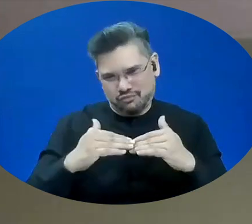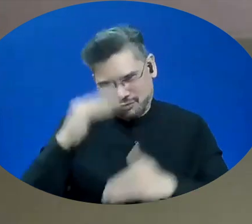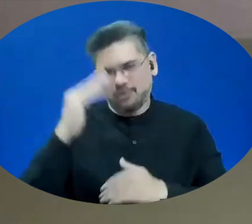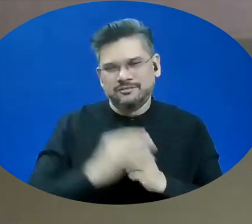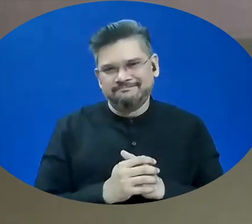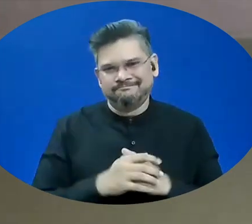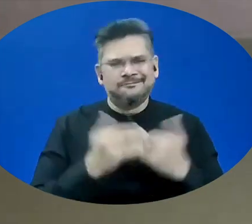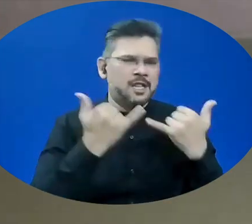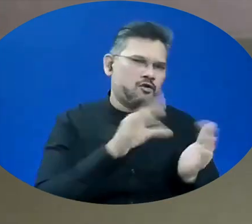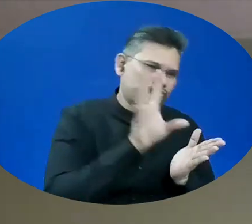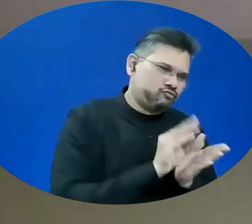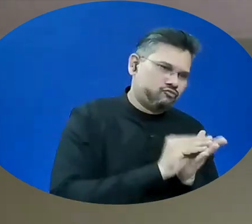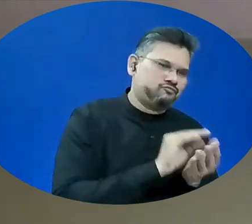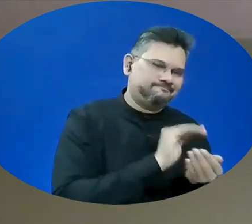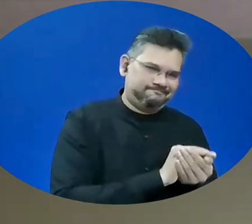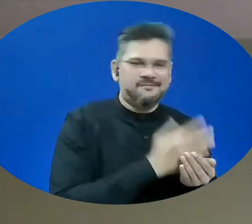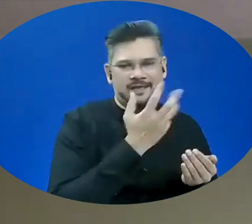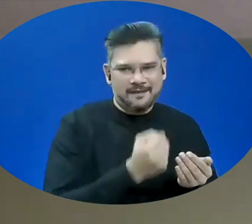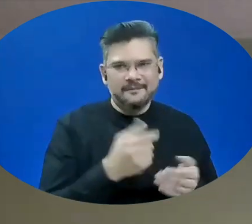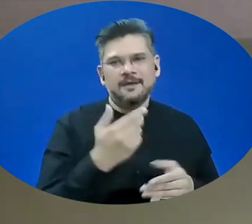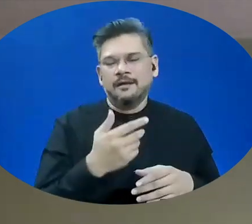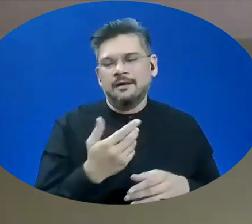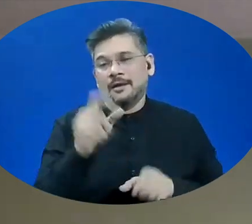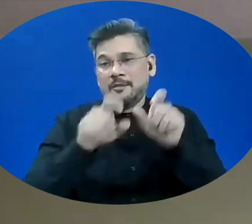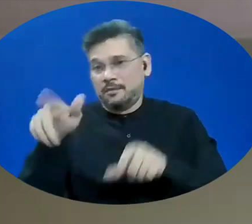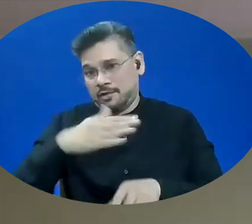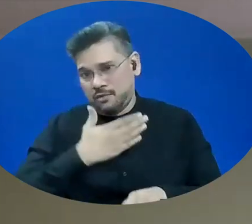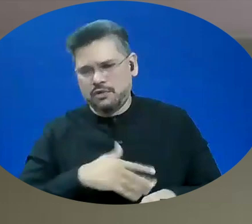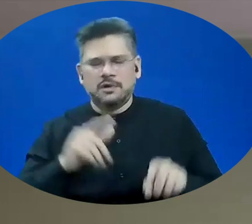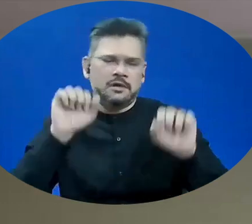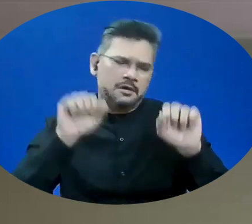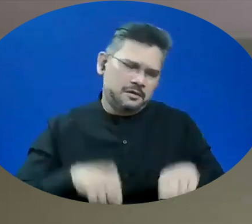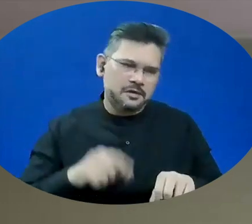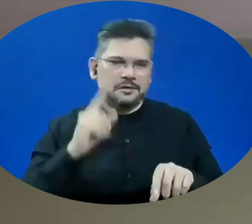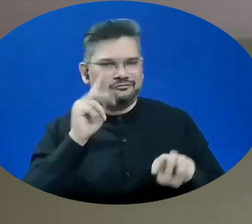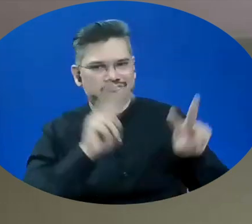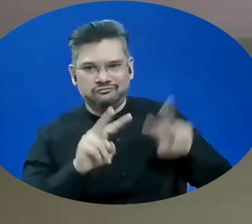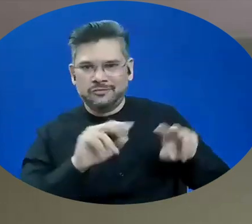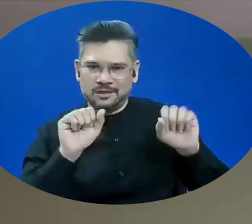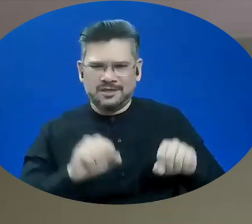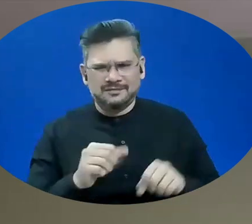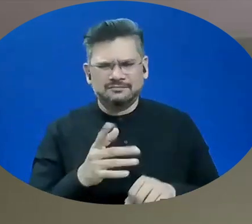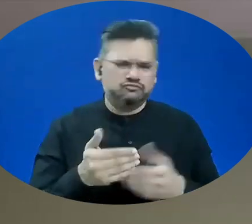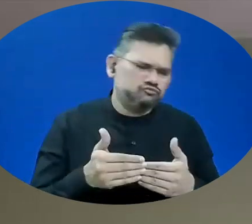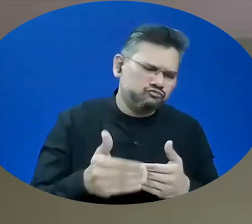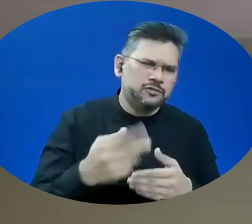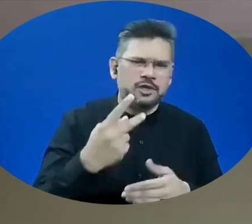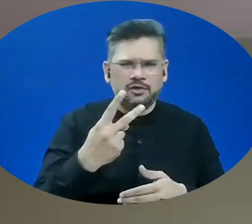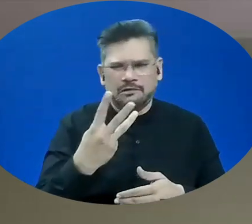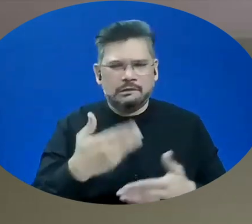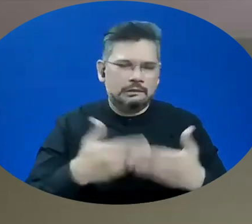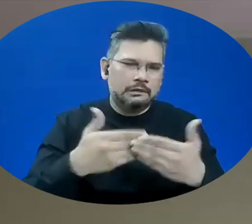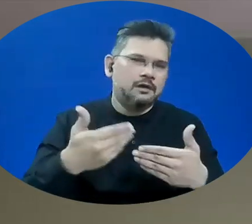become available as it's processed. So give us a few days or so. But yeah, so if there's any other wraps from